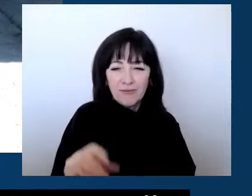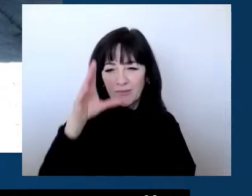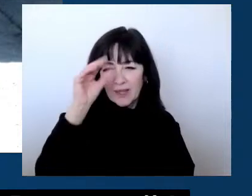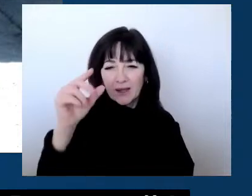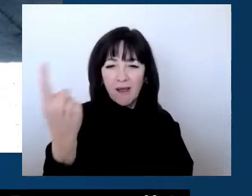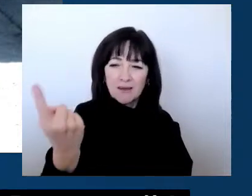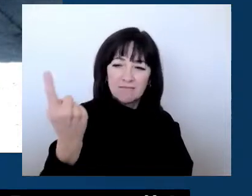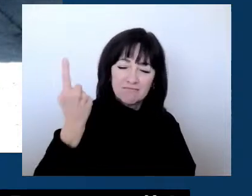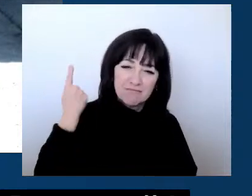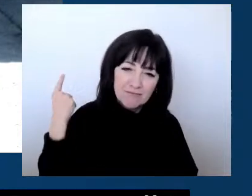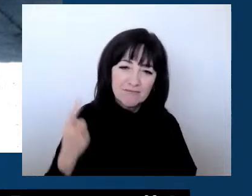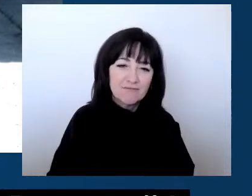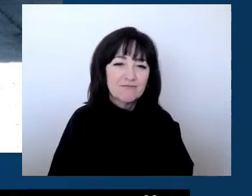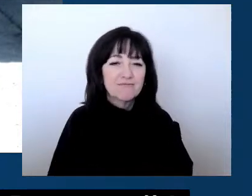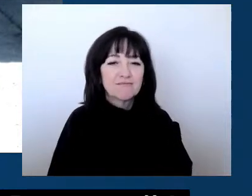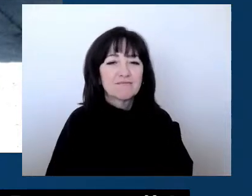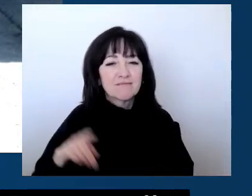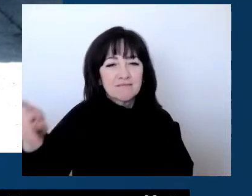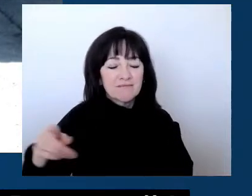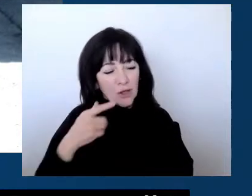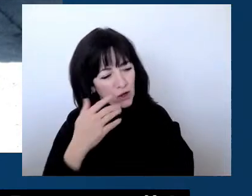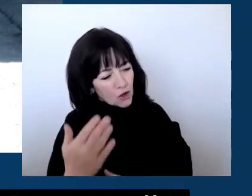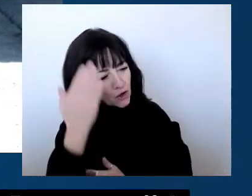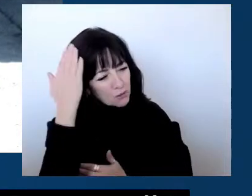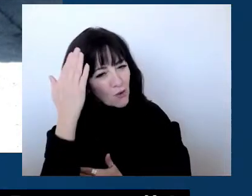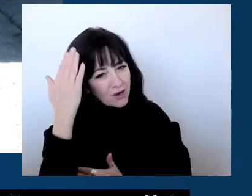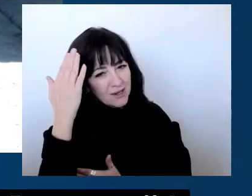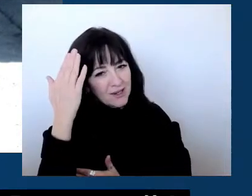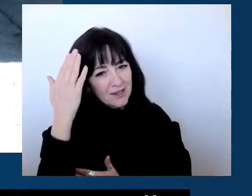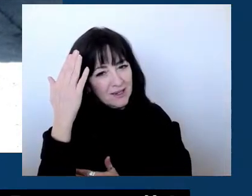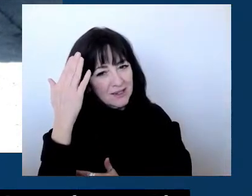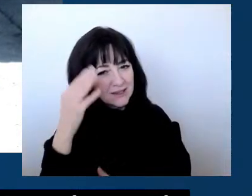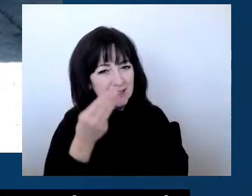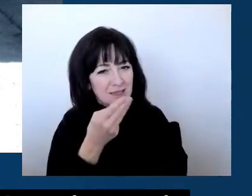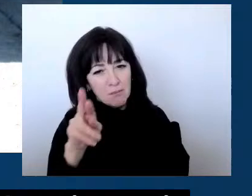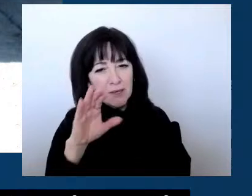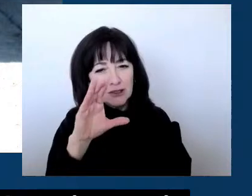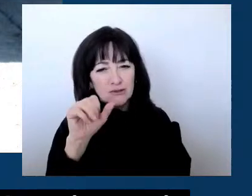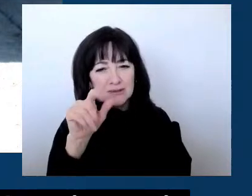said, "Good morning, Mr. Castle."